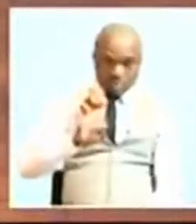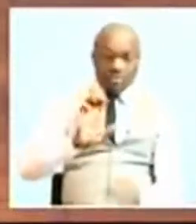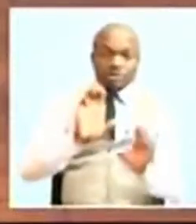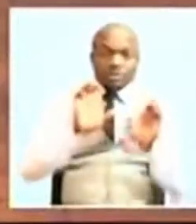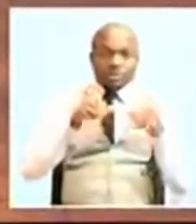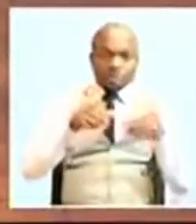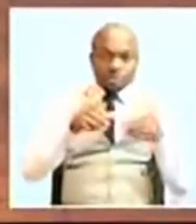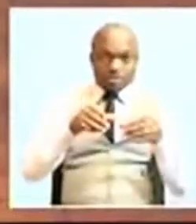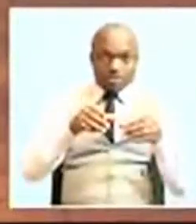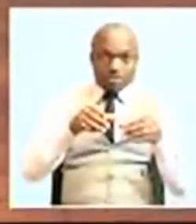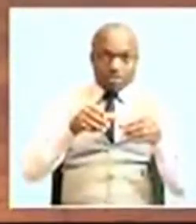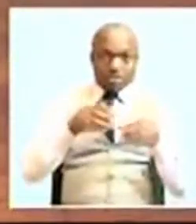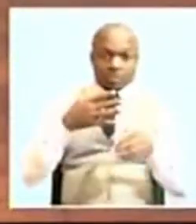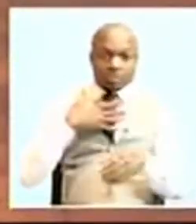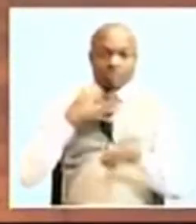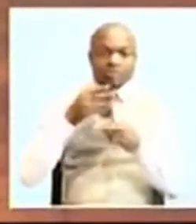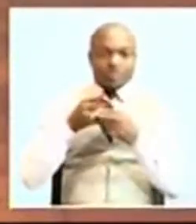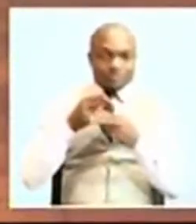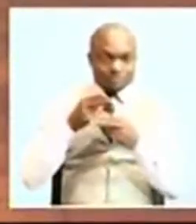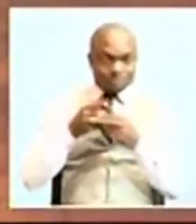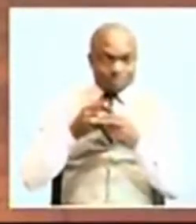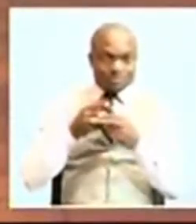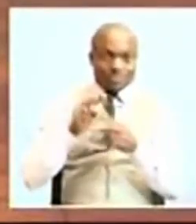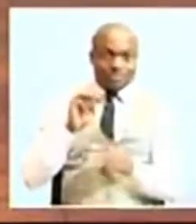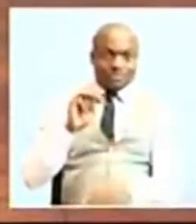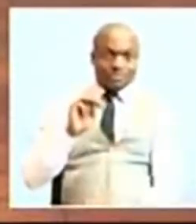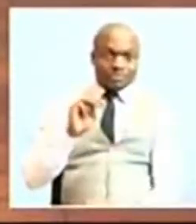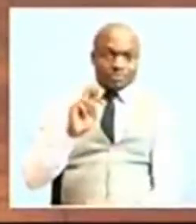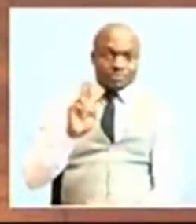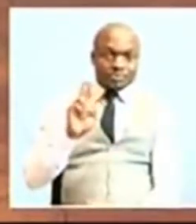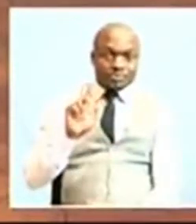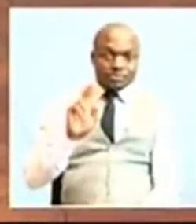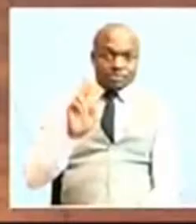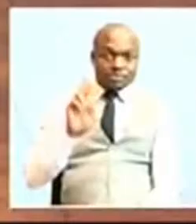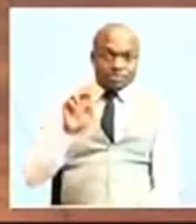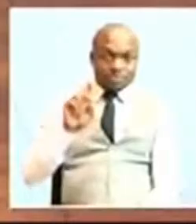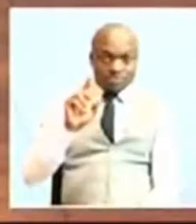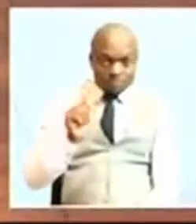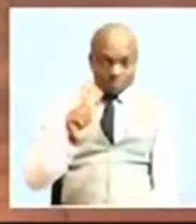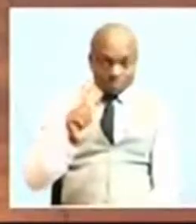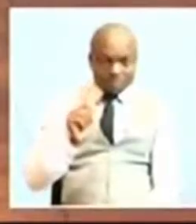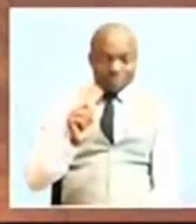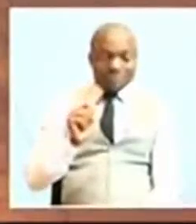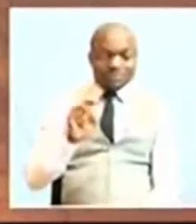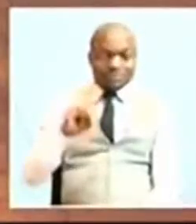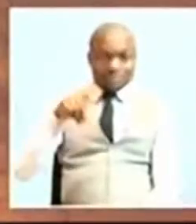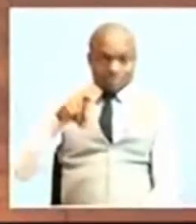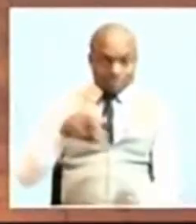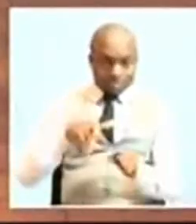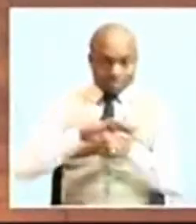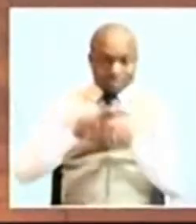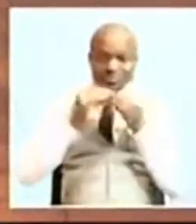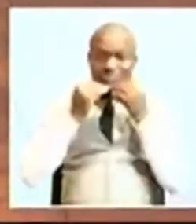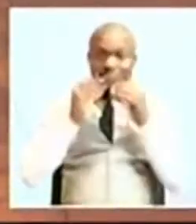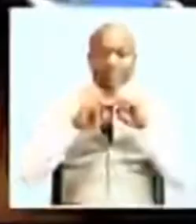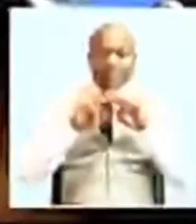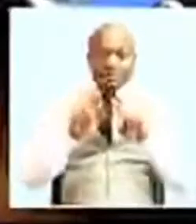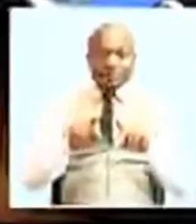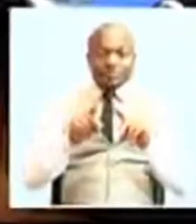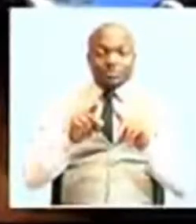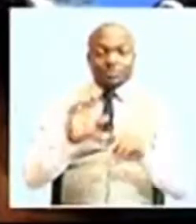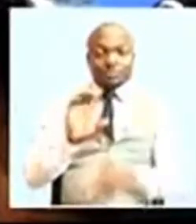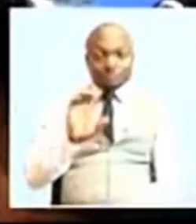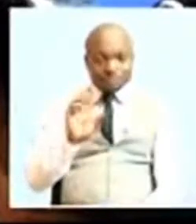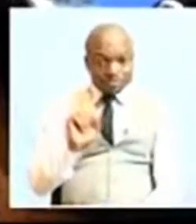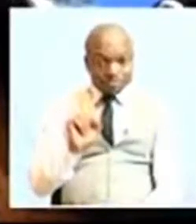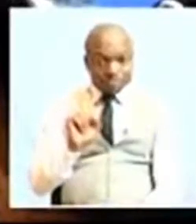witnesses. SINAZONGWE, my name is Mulonda Darius, Member of Parliament for Siavunga constituency. Chairperson, I thank you. Thank you, CS.